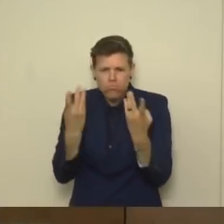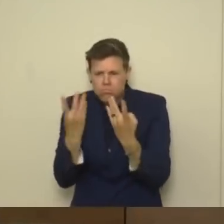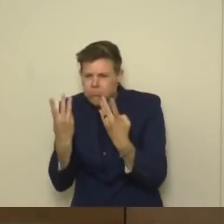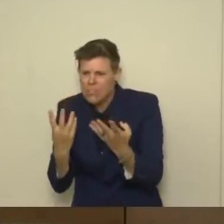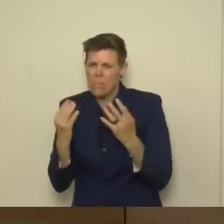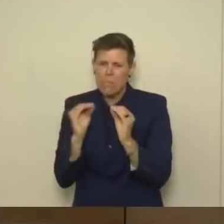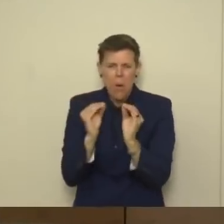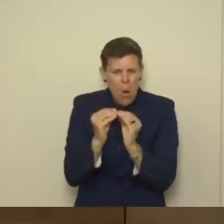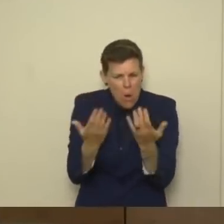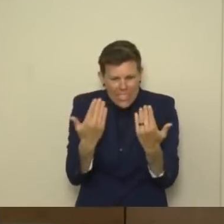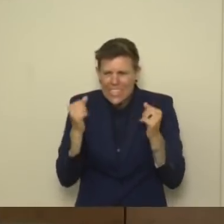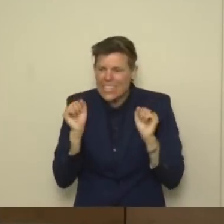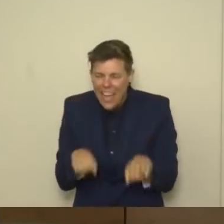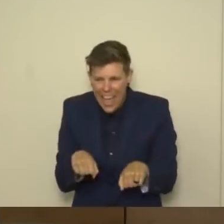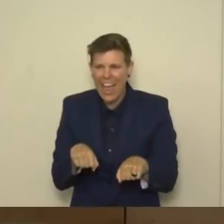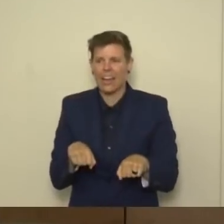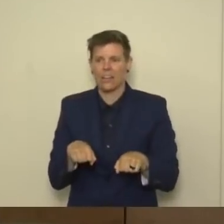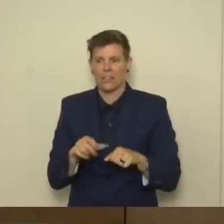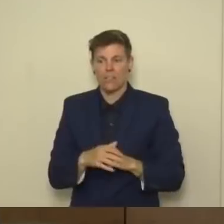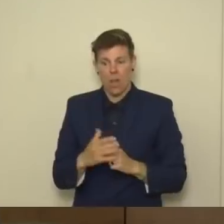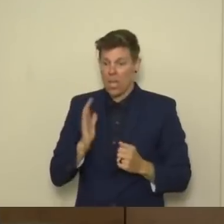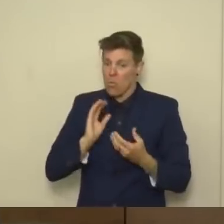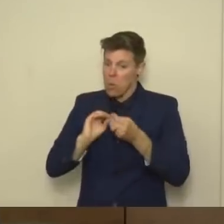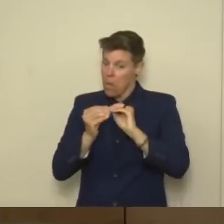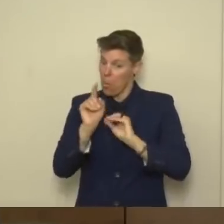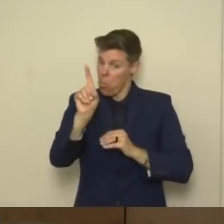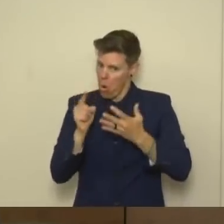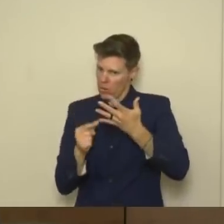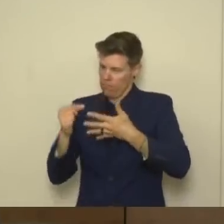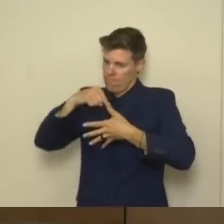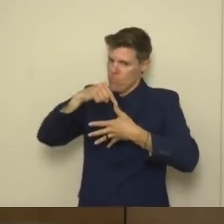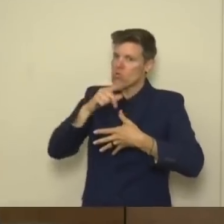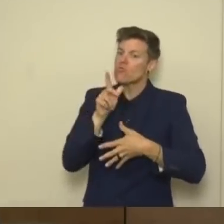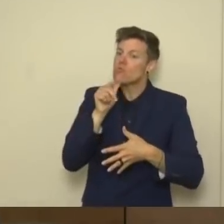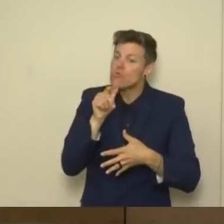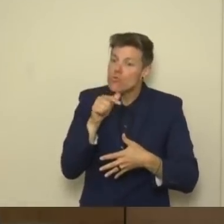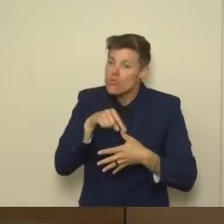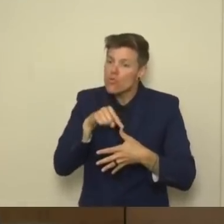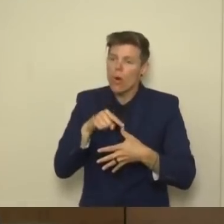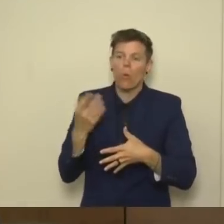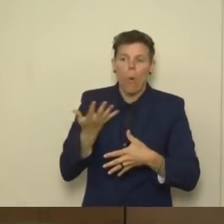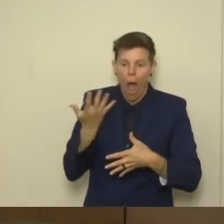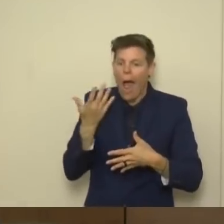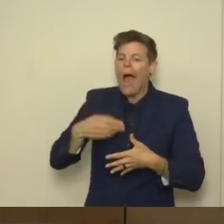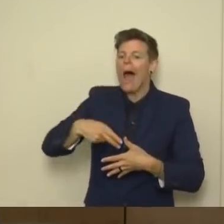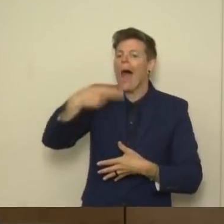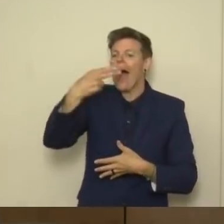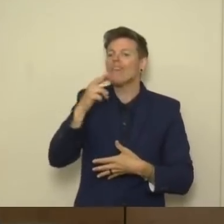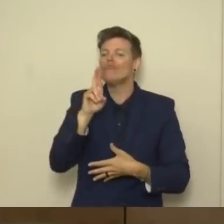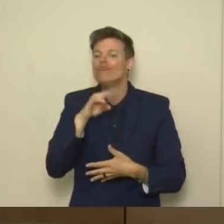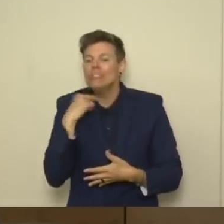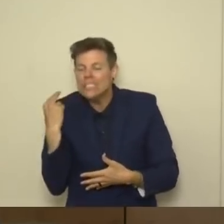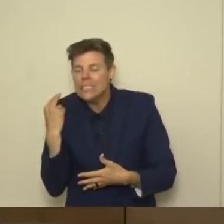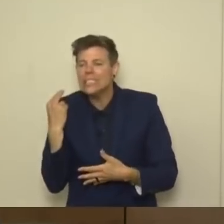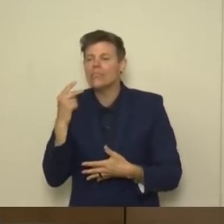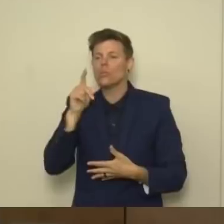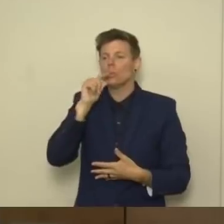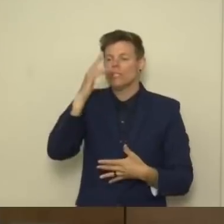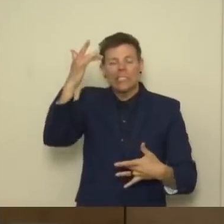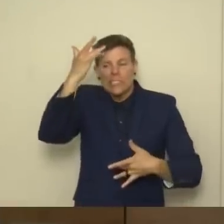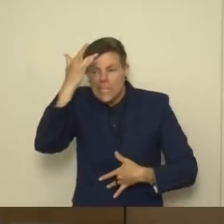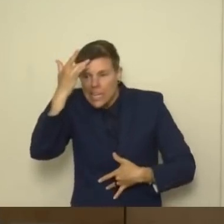making sure that our priorities about testing, so that at-risk populations, people who are sick, folks that We are